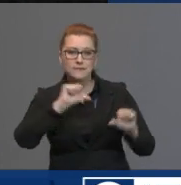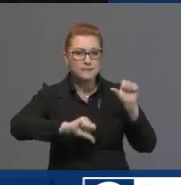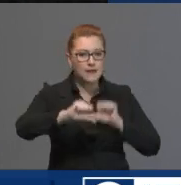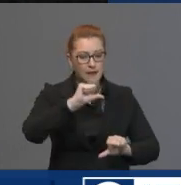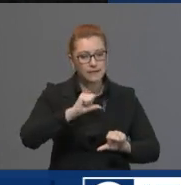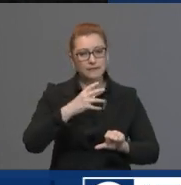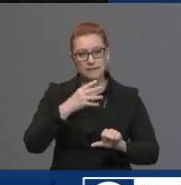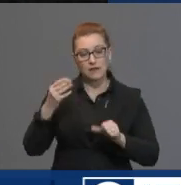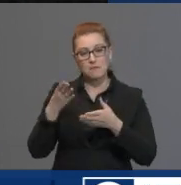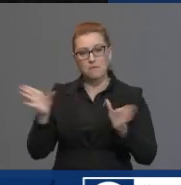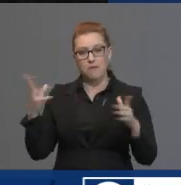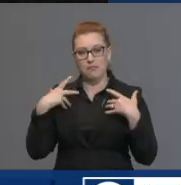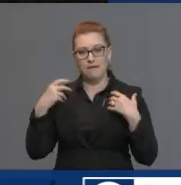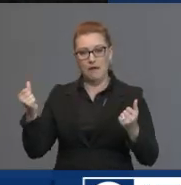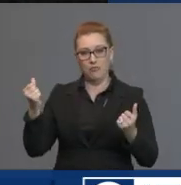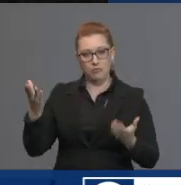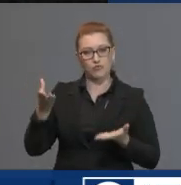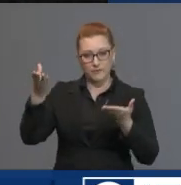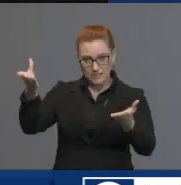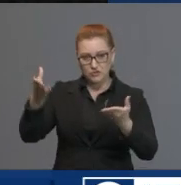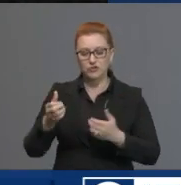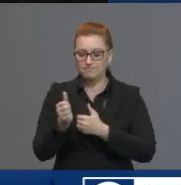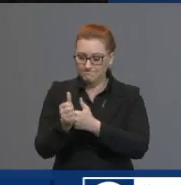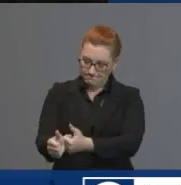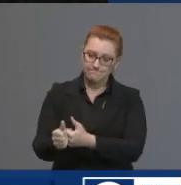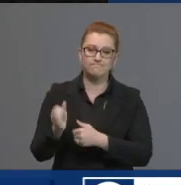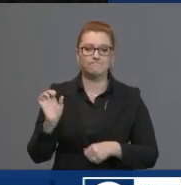forward that it will continue to be.